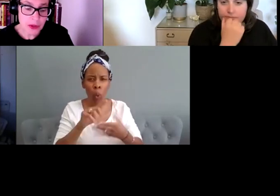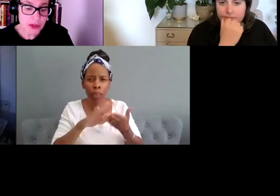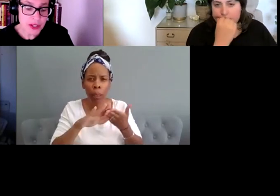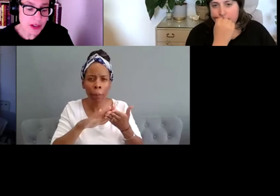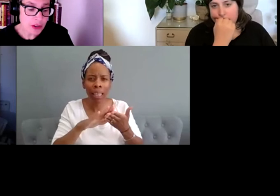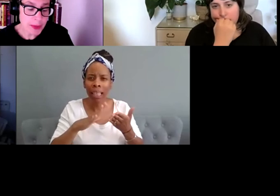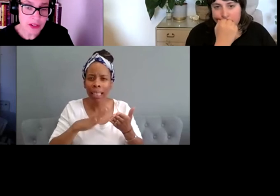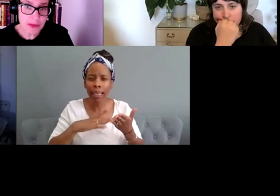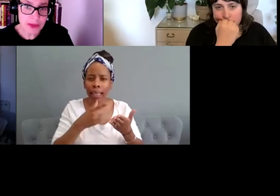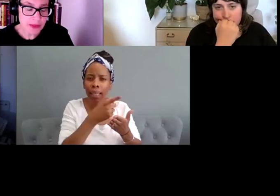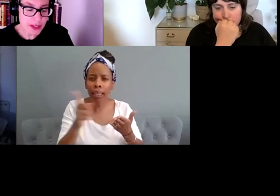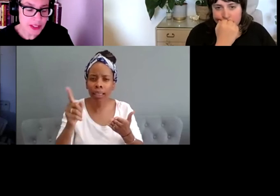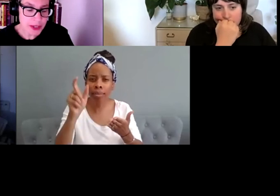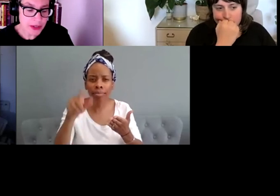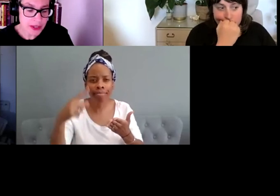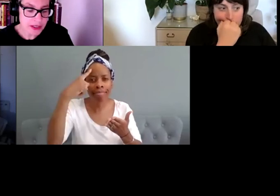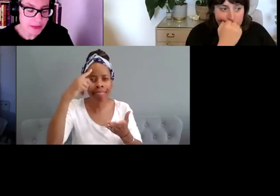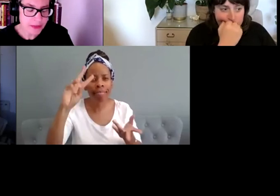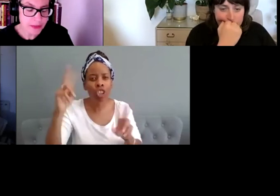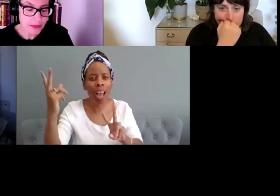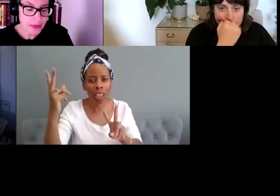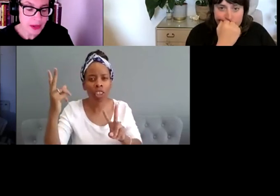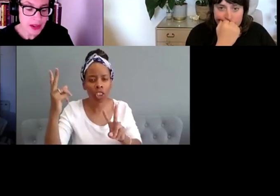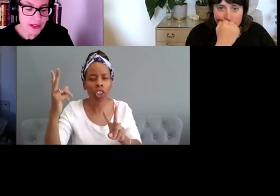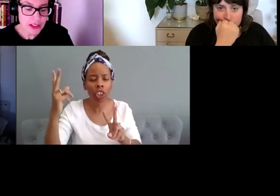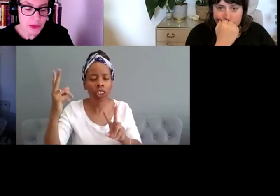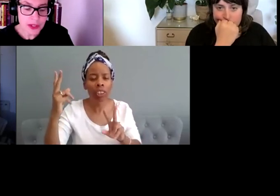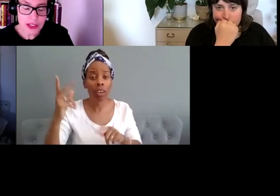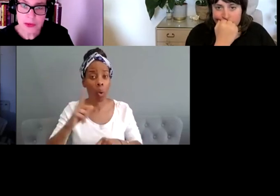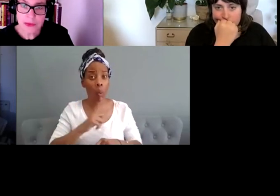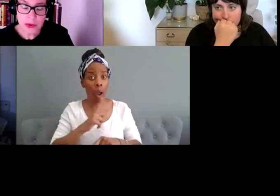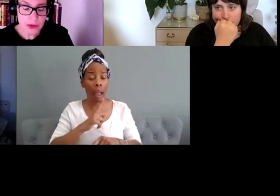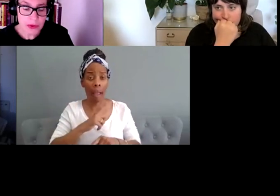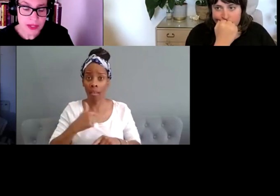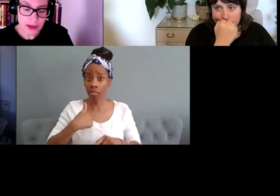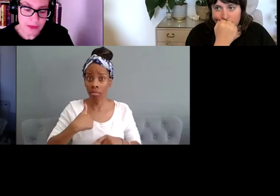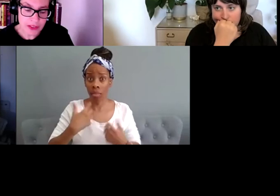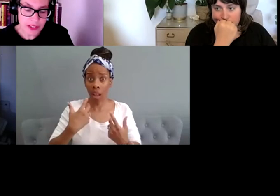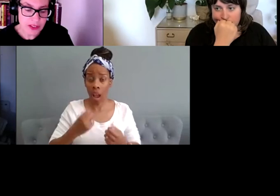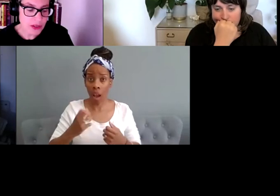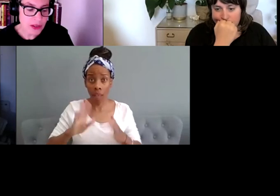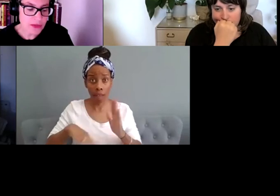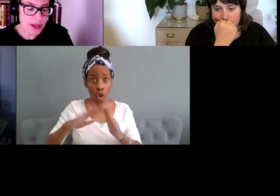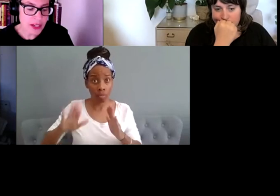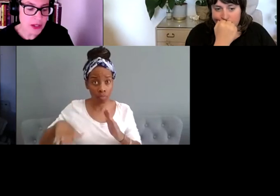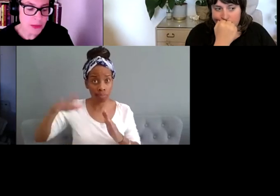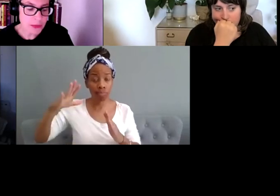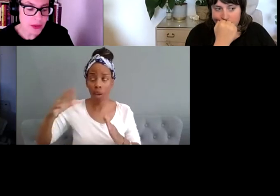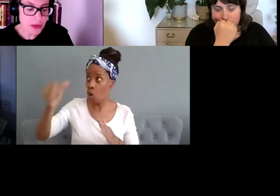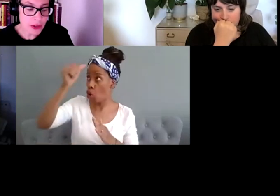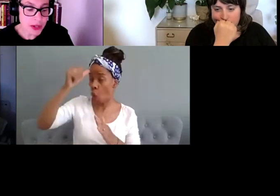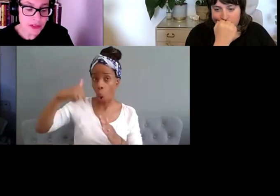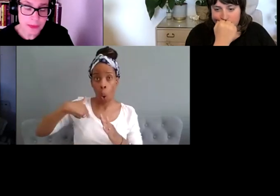beyond a narrow spectrum of lived experience i think this will need to involve a greater emphasis on the value